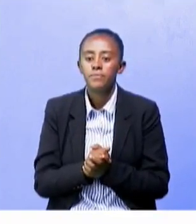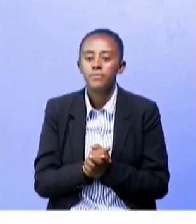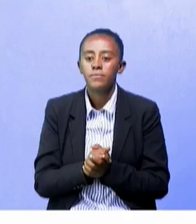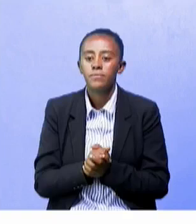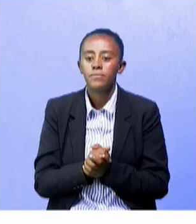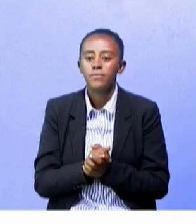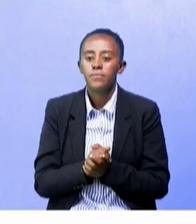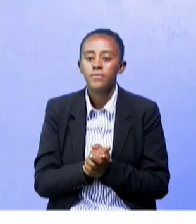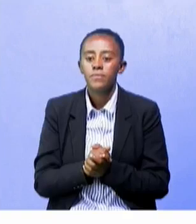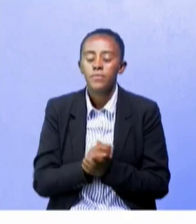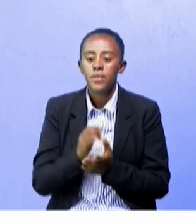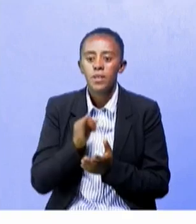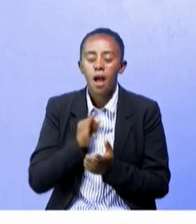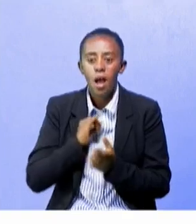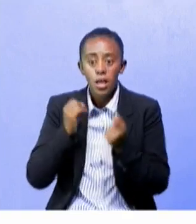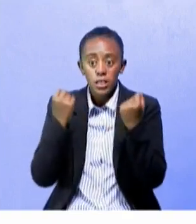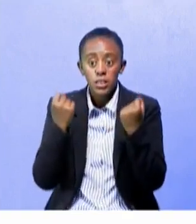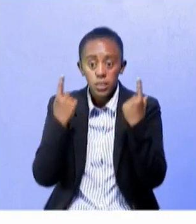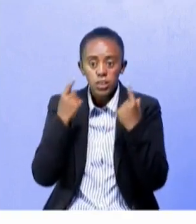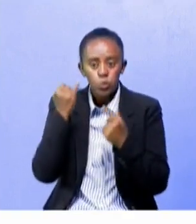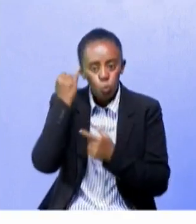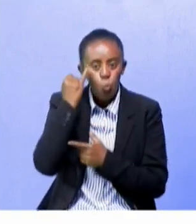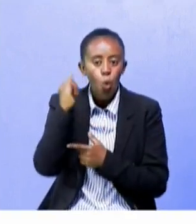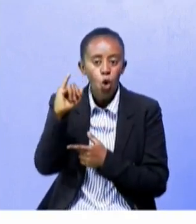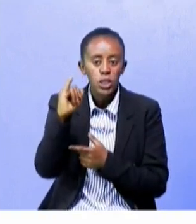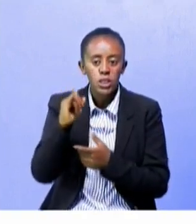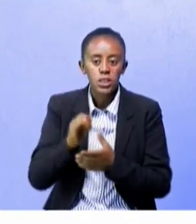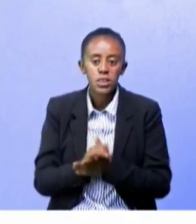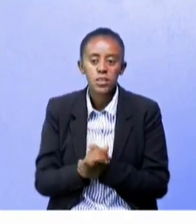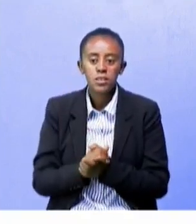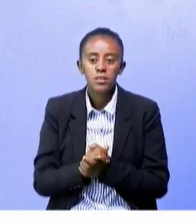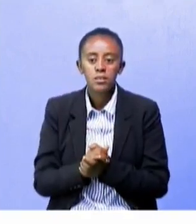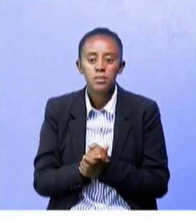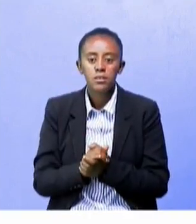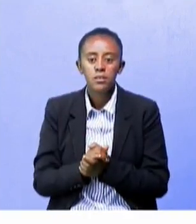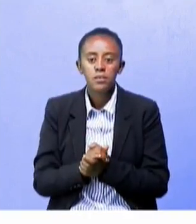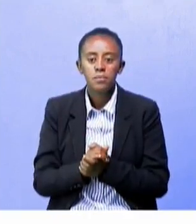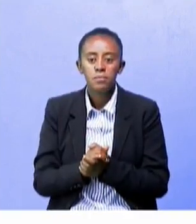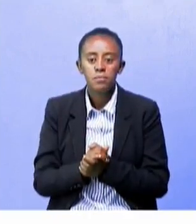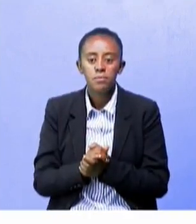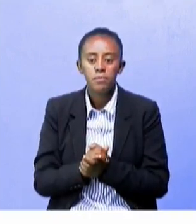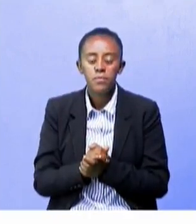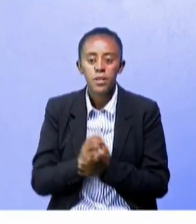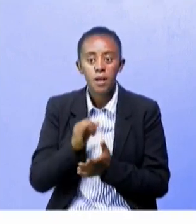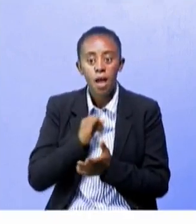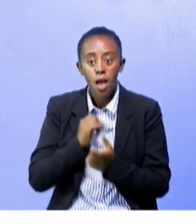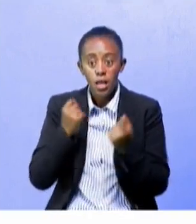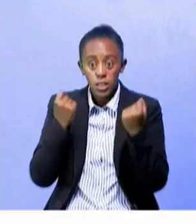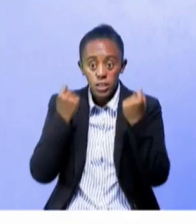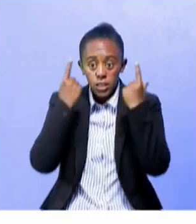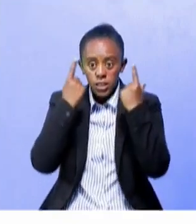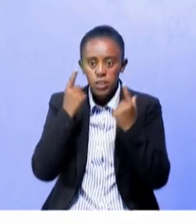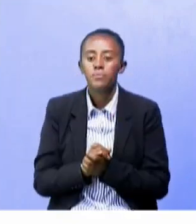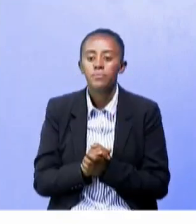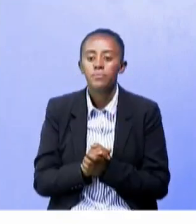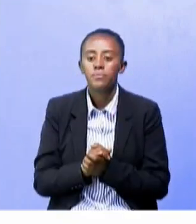I see your point. I see your point.